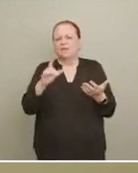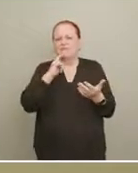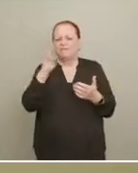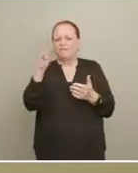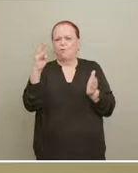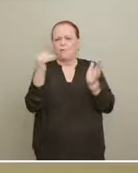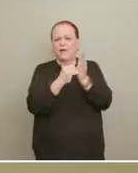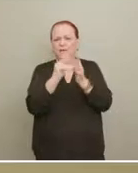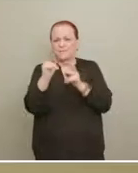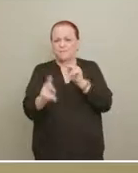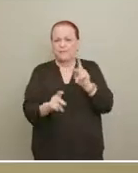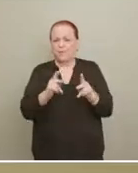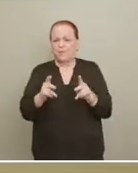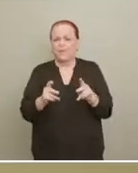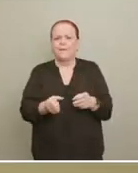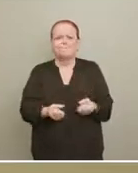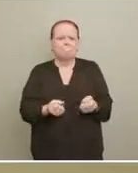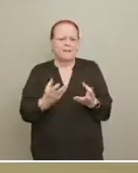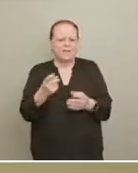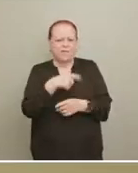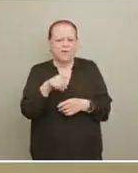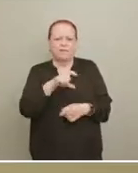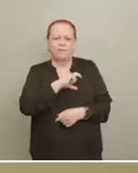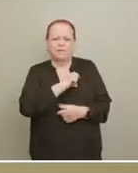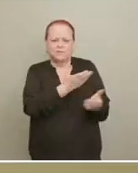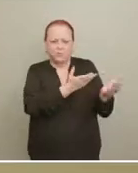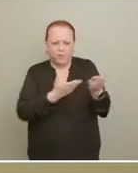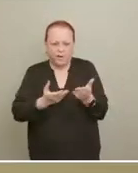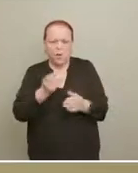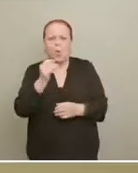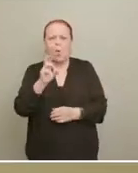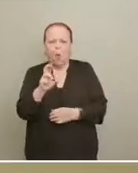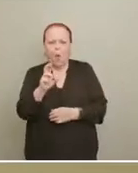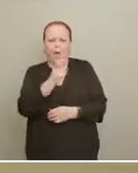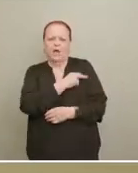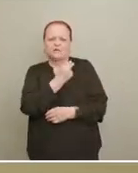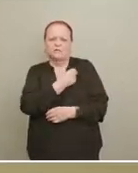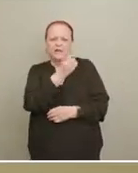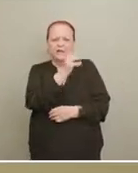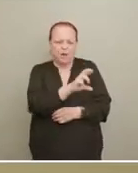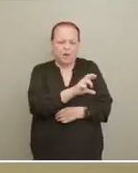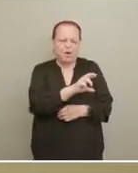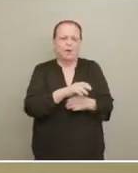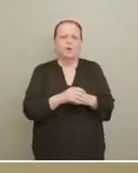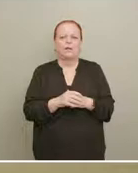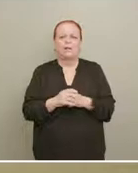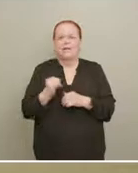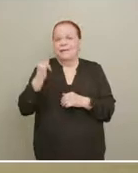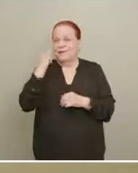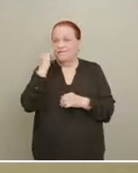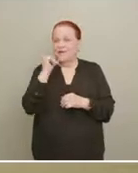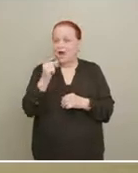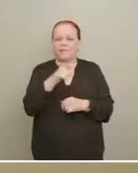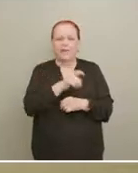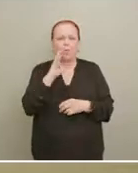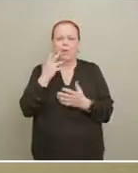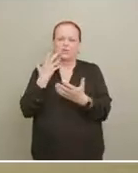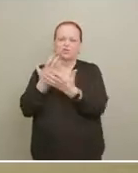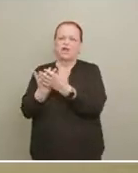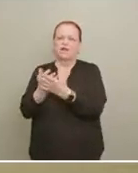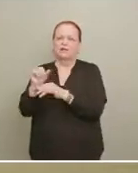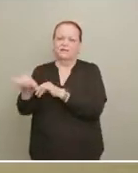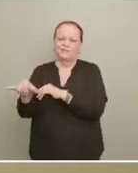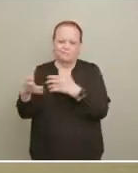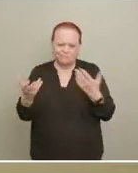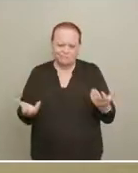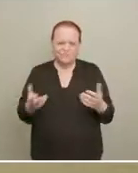law enforcement or through emergency departments who would have otherwise been in jails or ERs for long-term stays. And